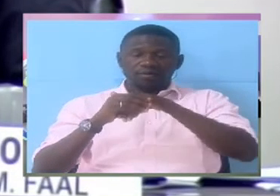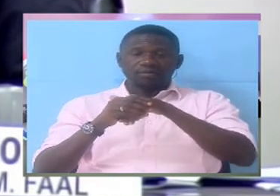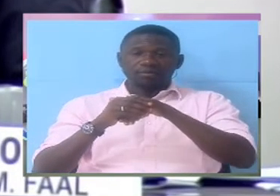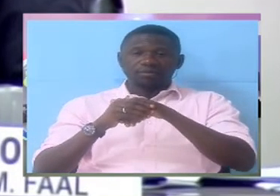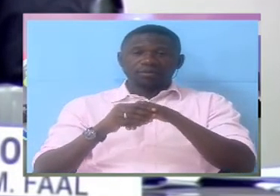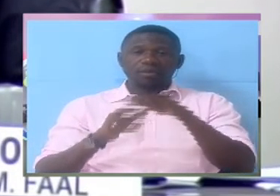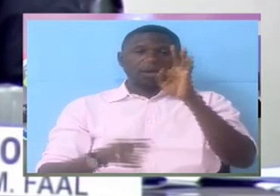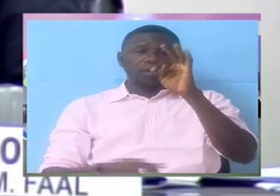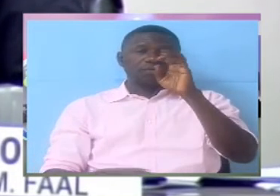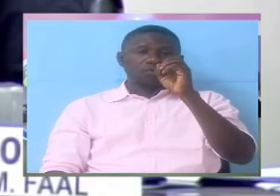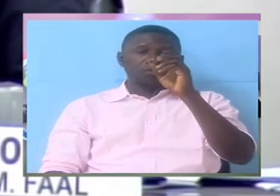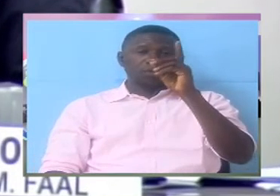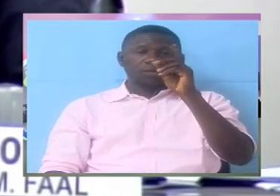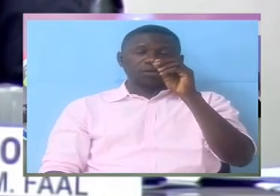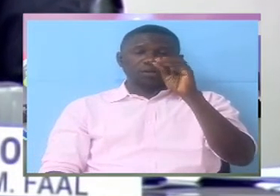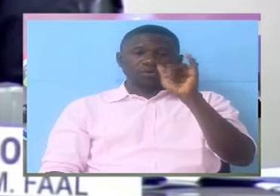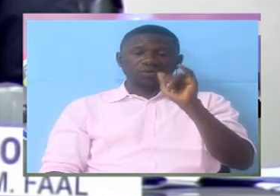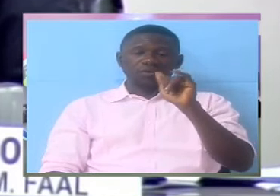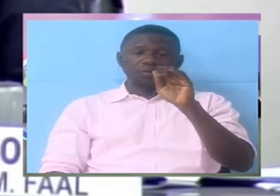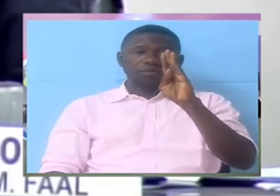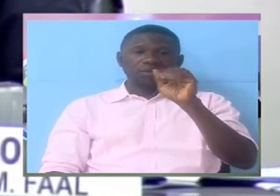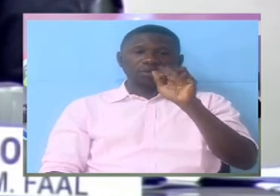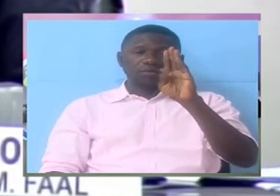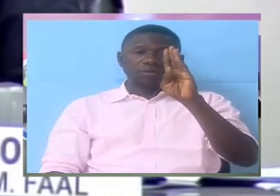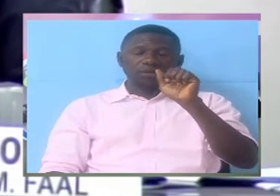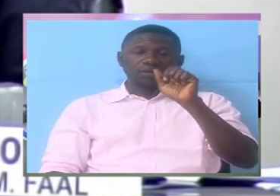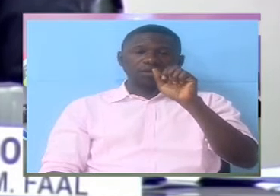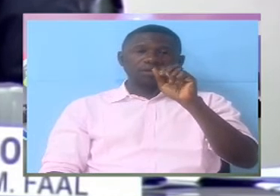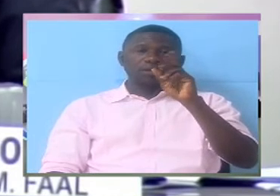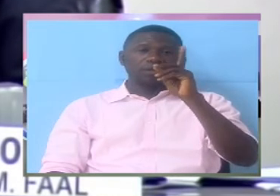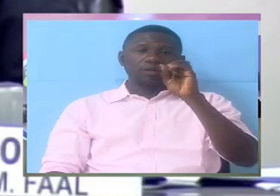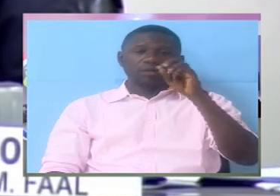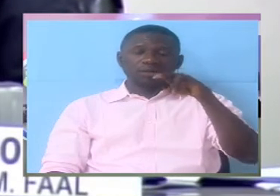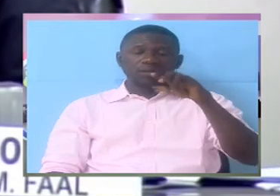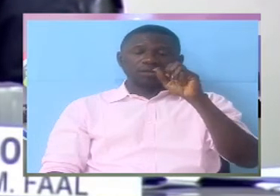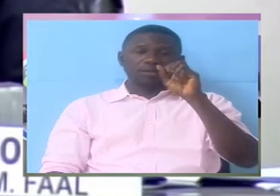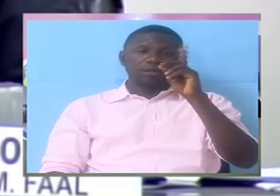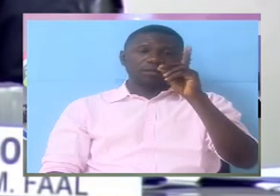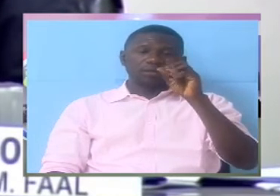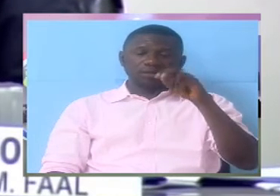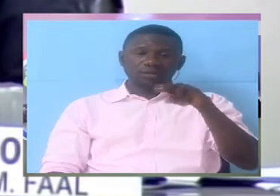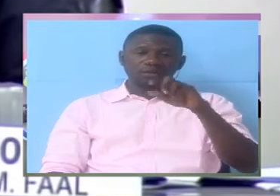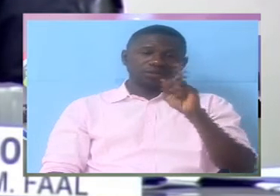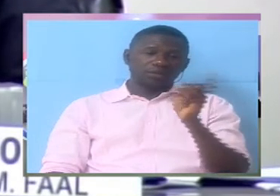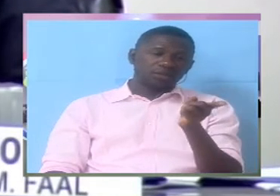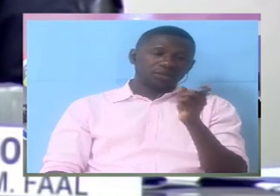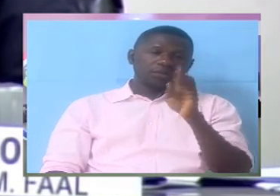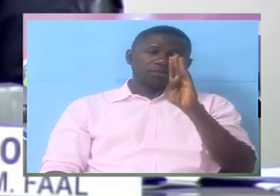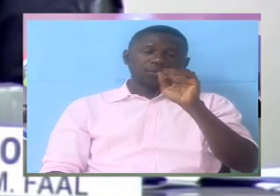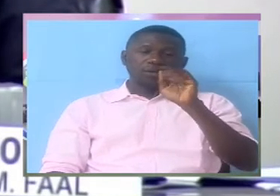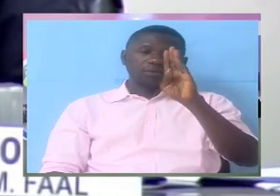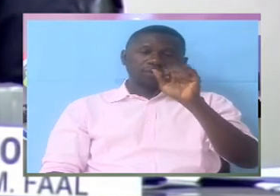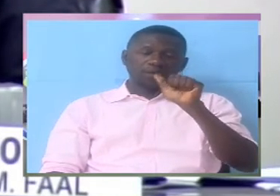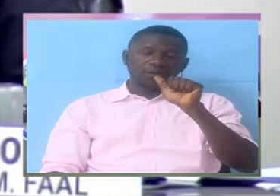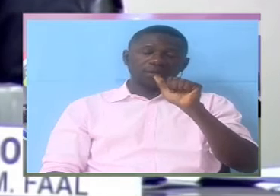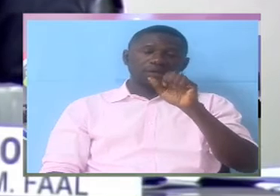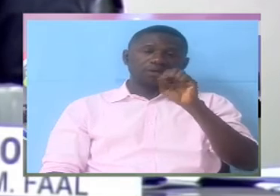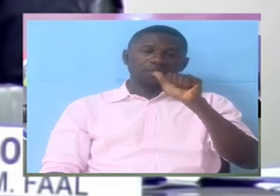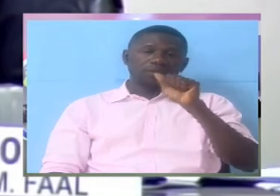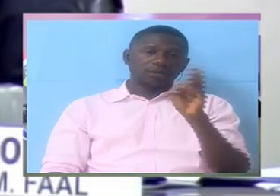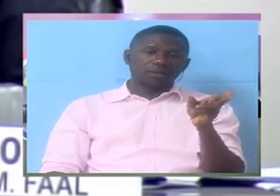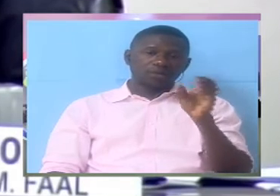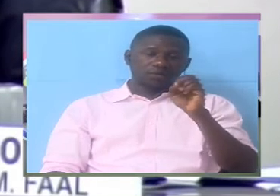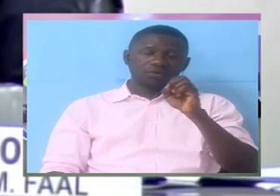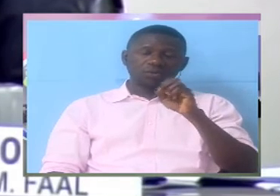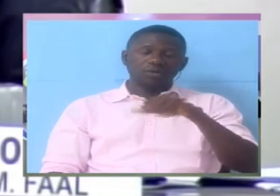For the Bari Baba Dinding Jobate, Baba Saho and yourself. For the Bari Baba Dinding Jobate, Baba Saho and Ifam.